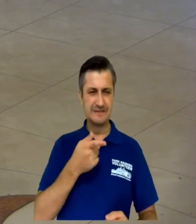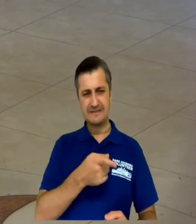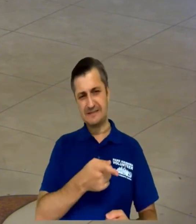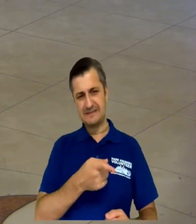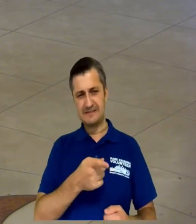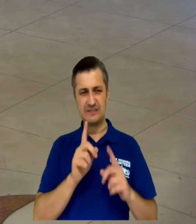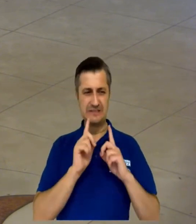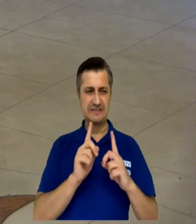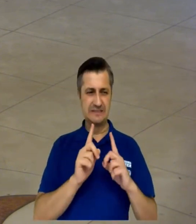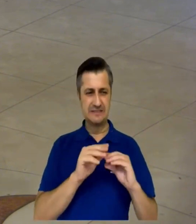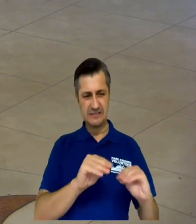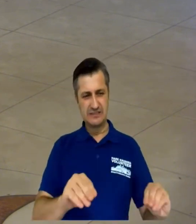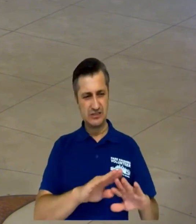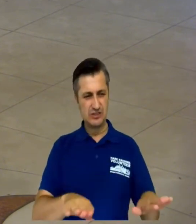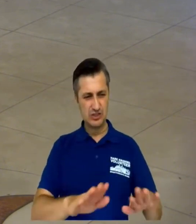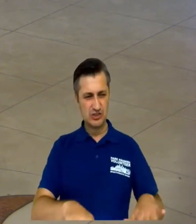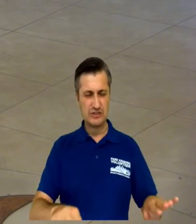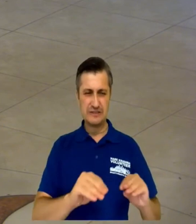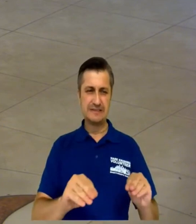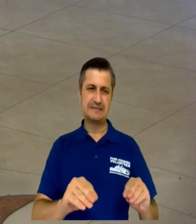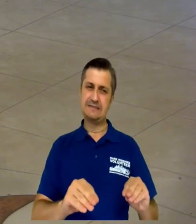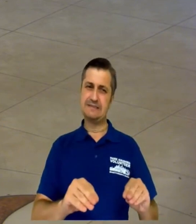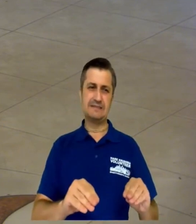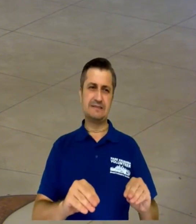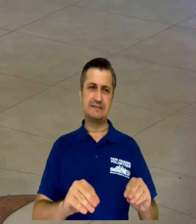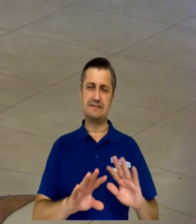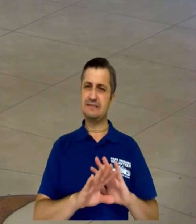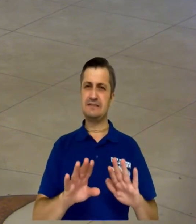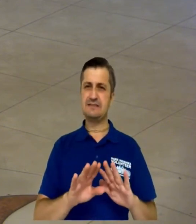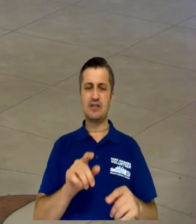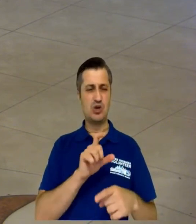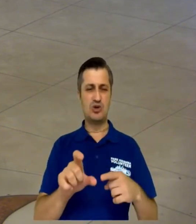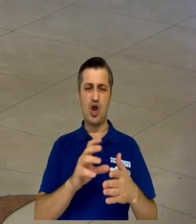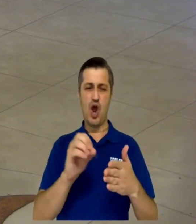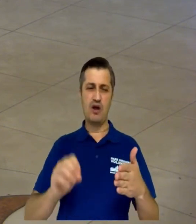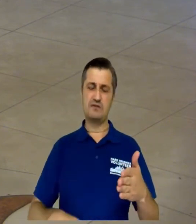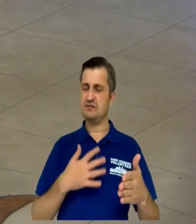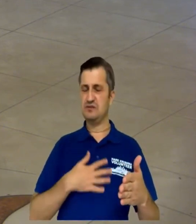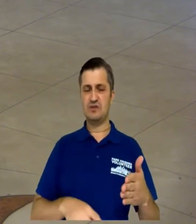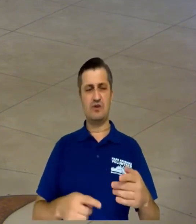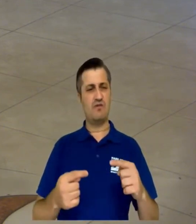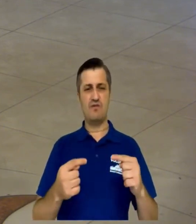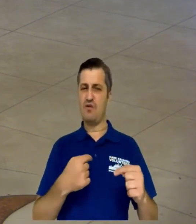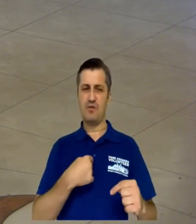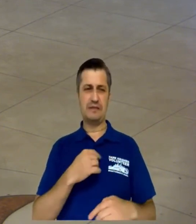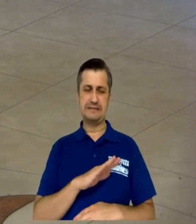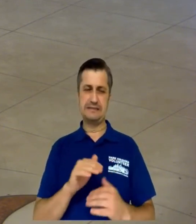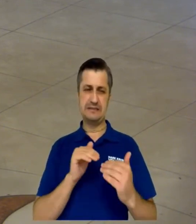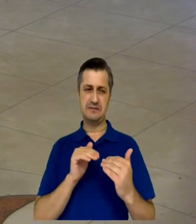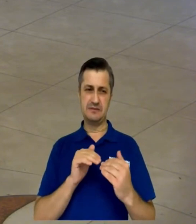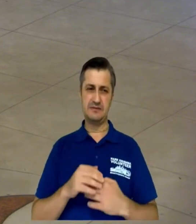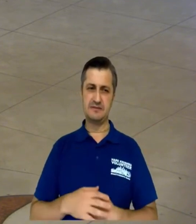therefore the decision was that I leave the course. This isn't for me, right? And then I didn't have such